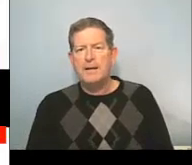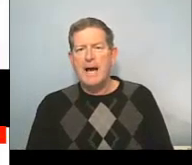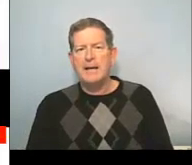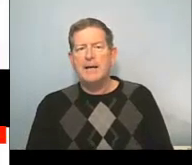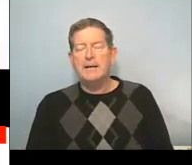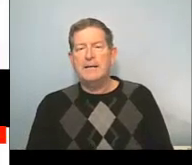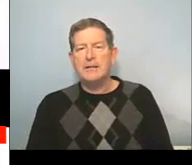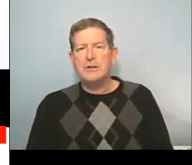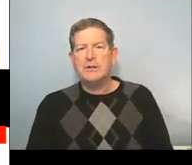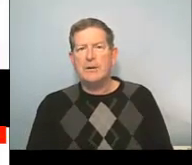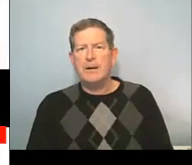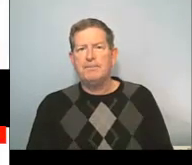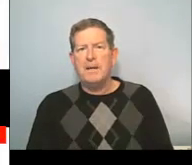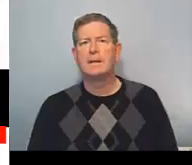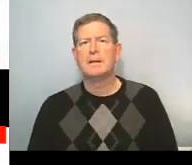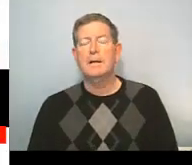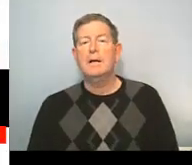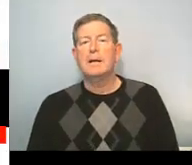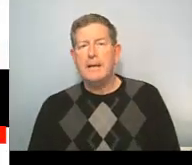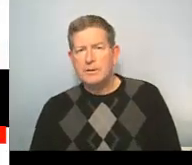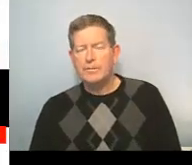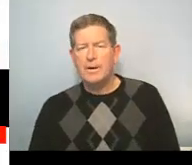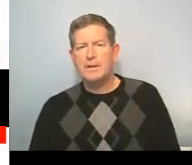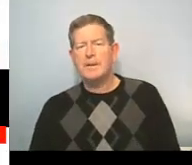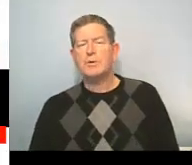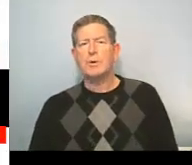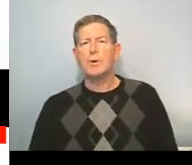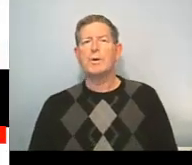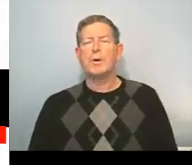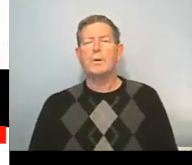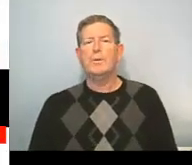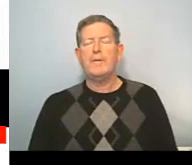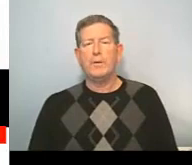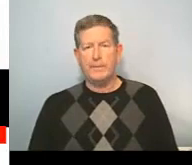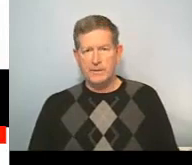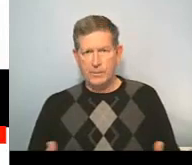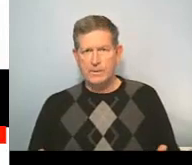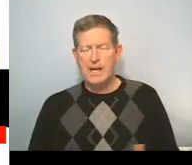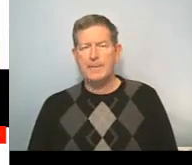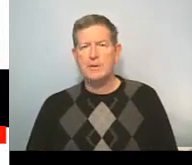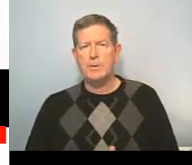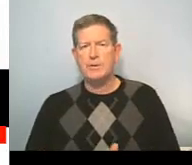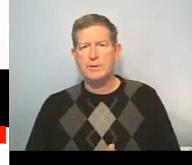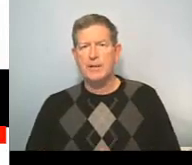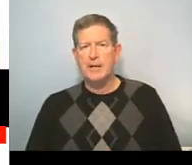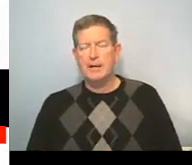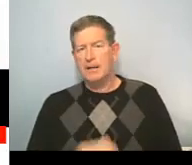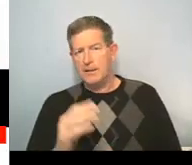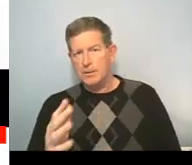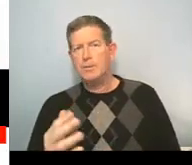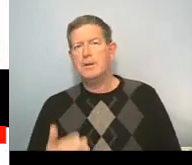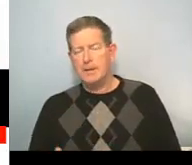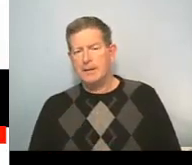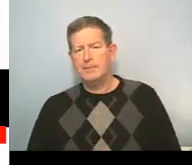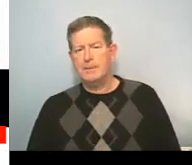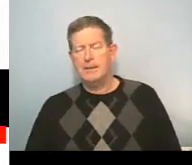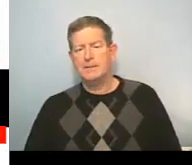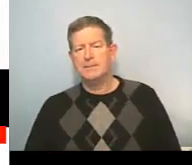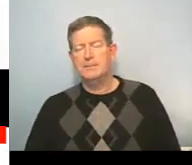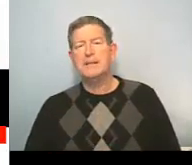probably not necessary. Last of all, as mentioned earlier, when you have one of these 4 time expressions,